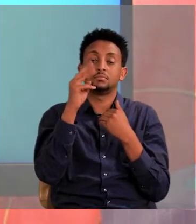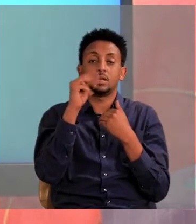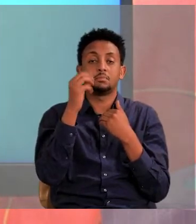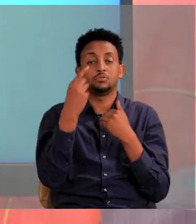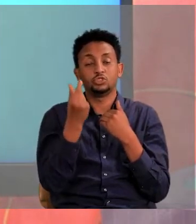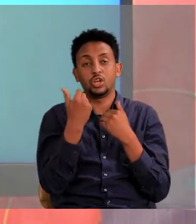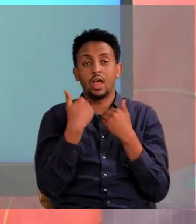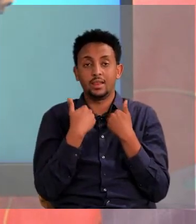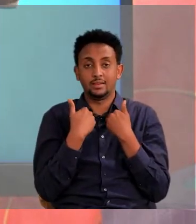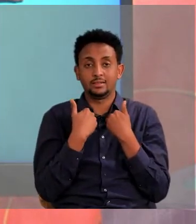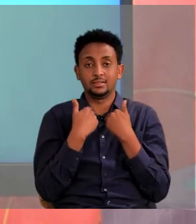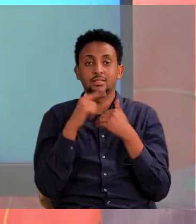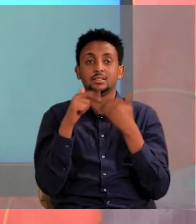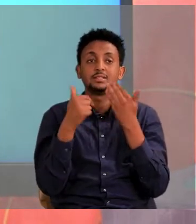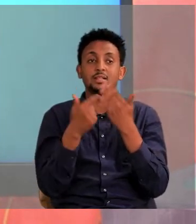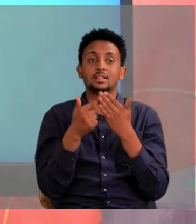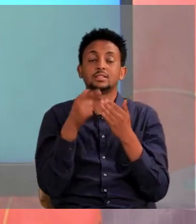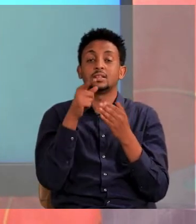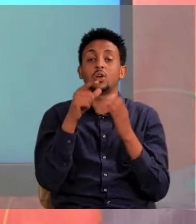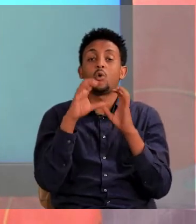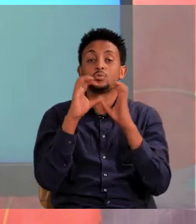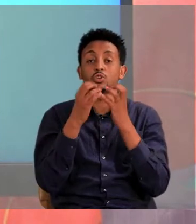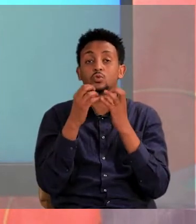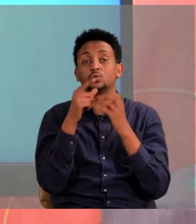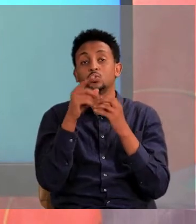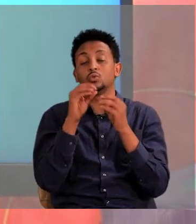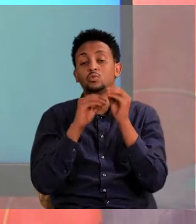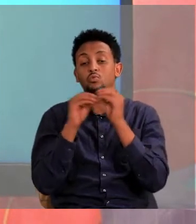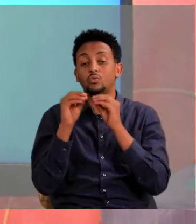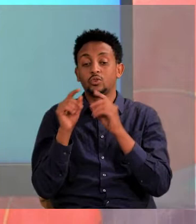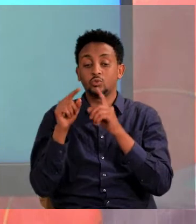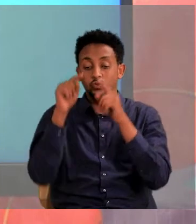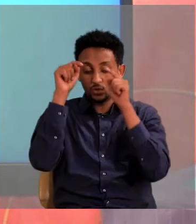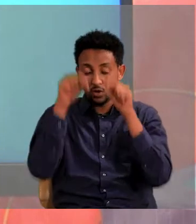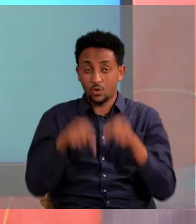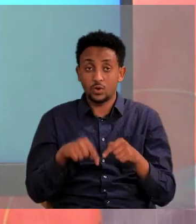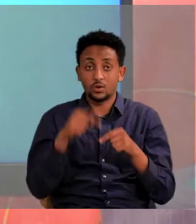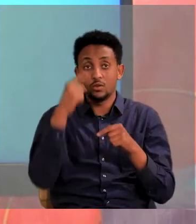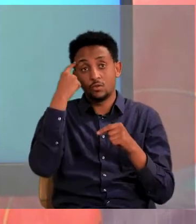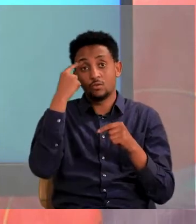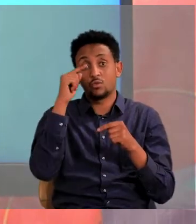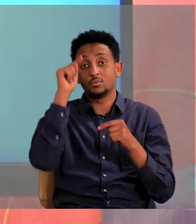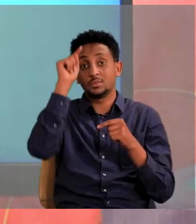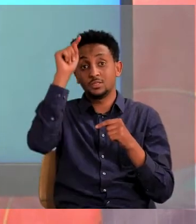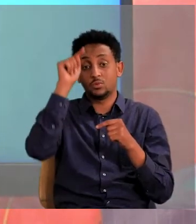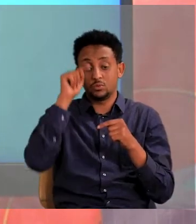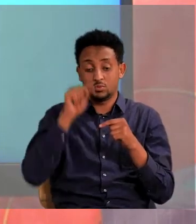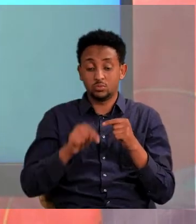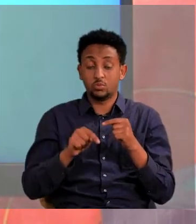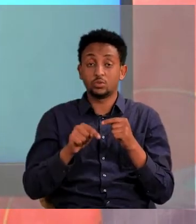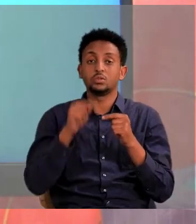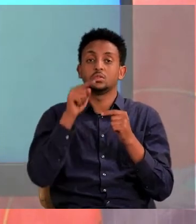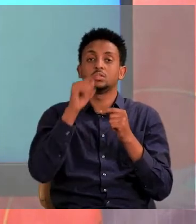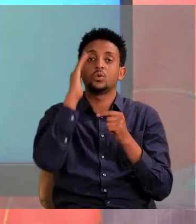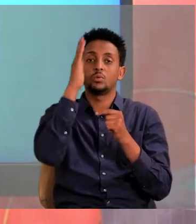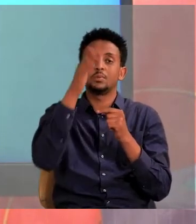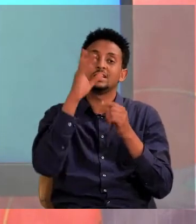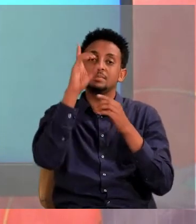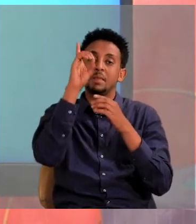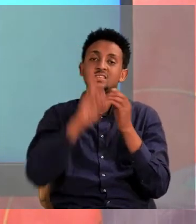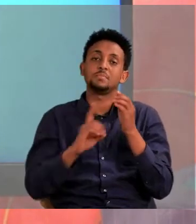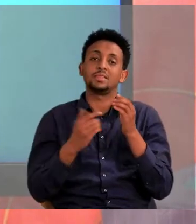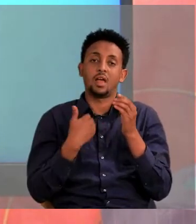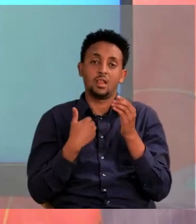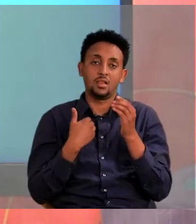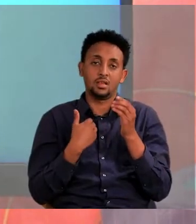have mg. The object, as the object is moving downward, from this point to this point, there will be a displacement,